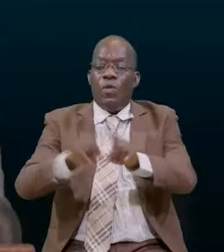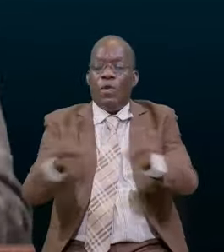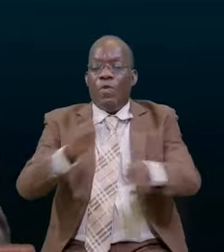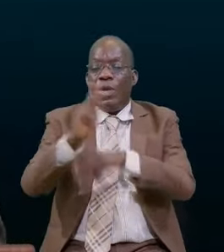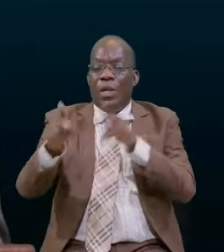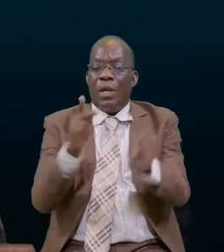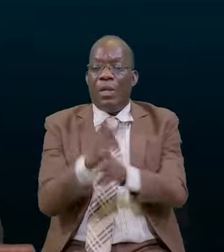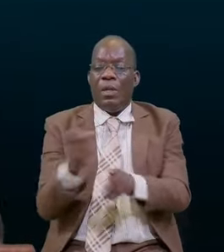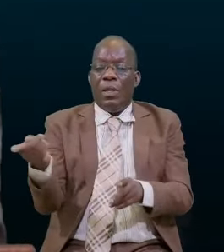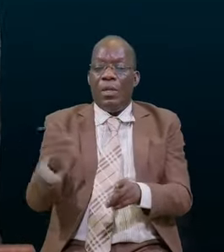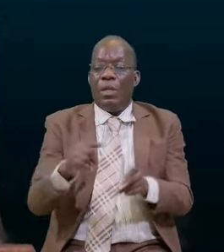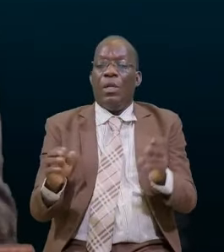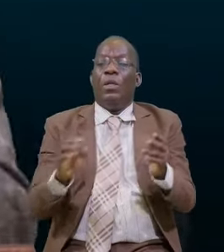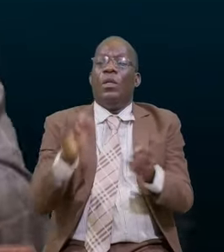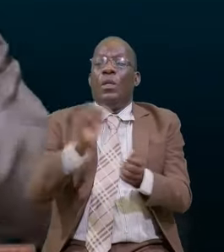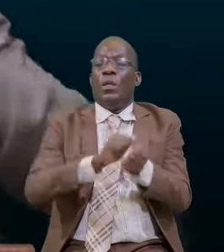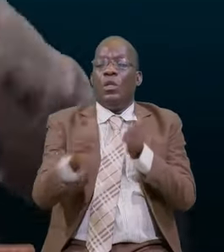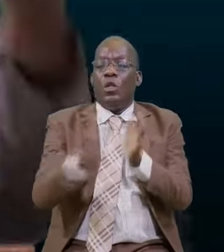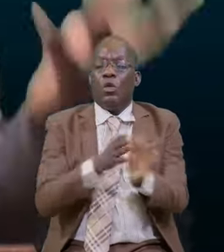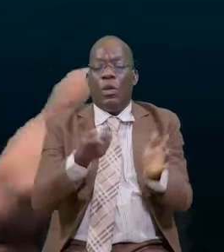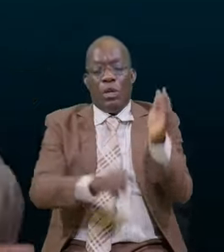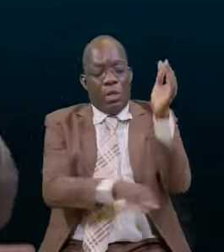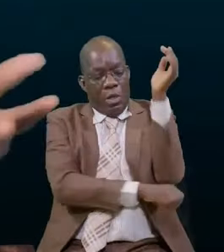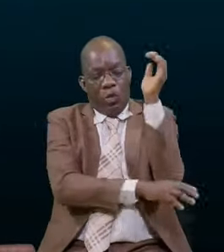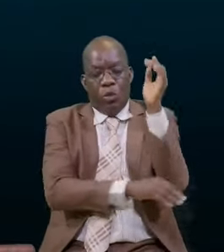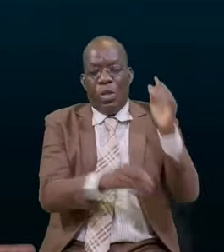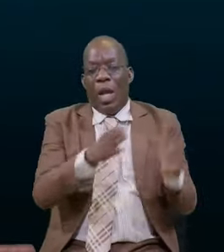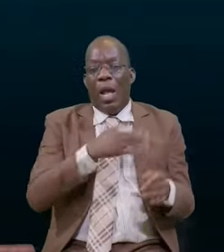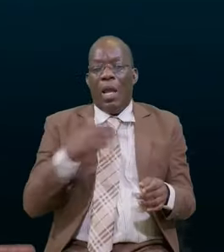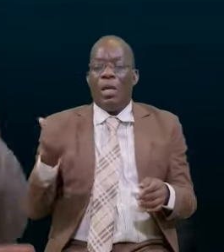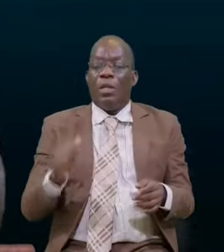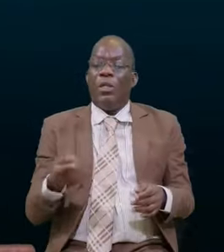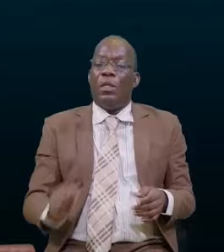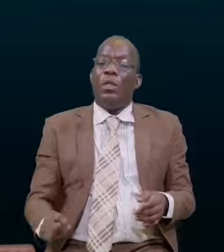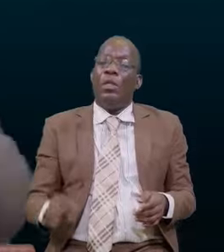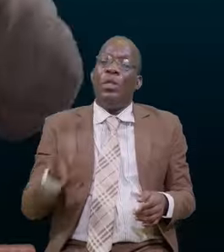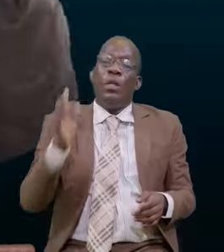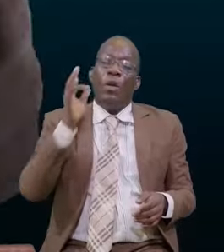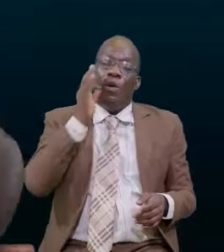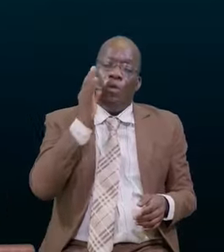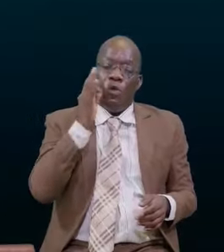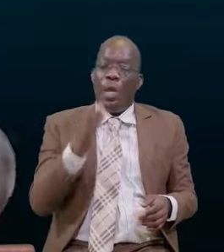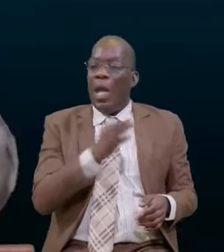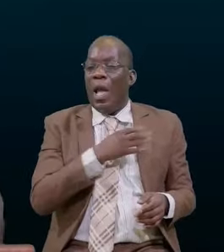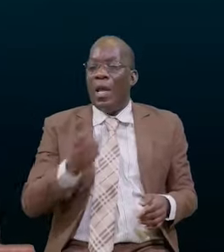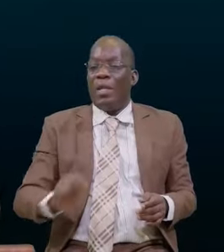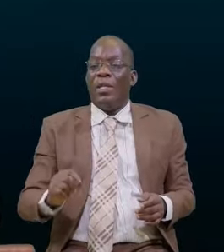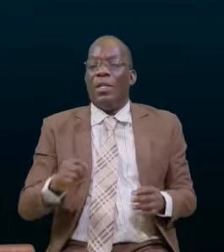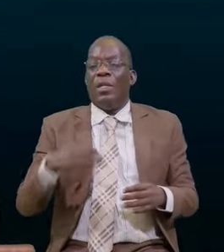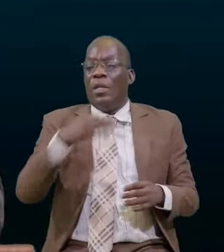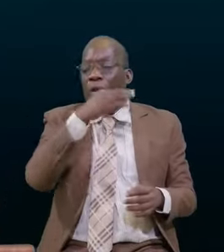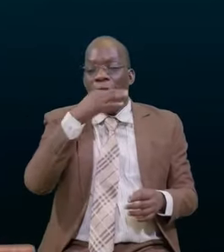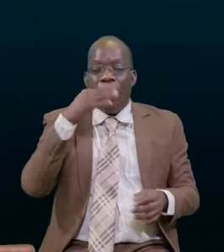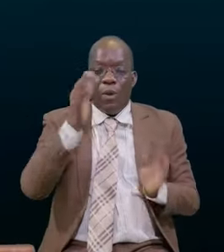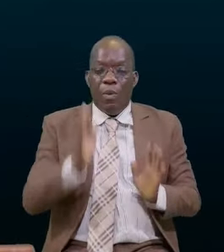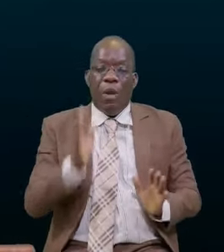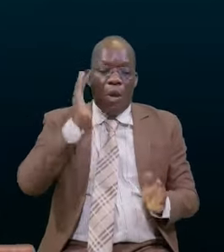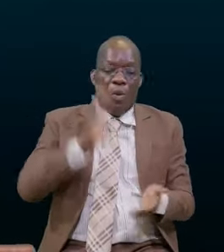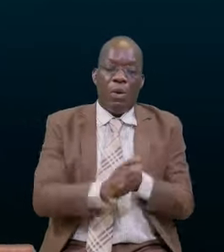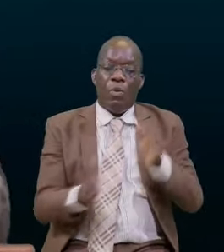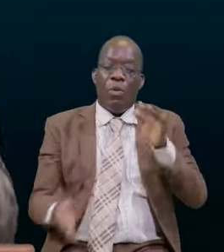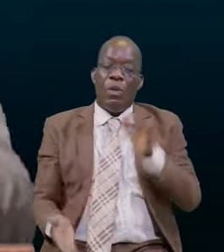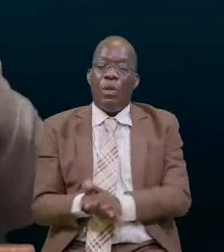eat up the fruits and so that the farmer will be frustrated have labored and lab and got fruits and not be able to enjoy the